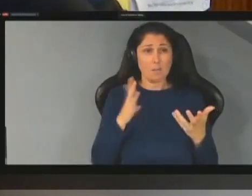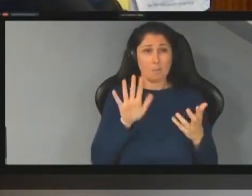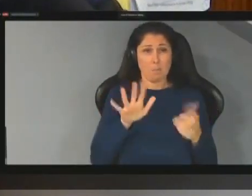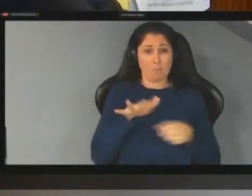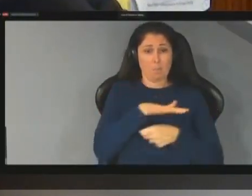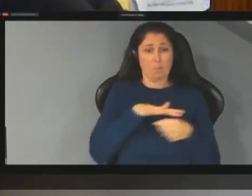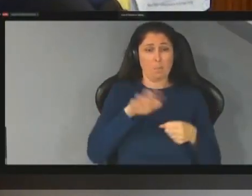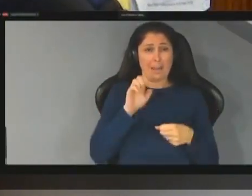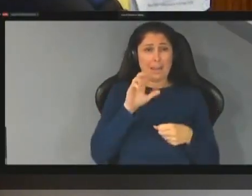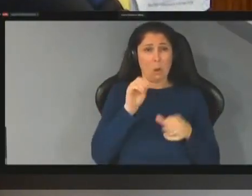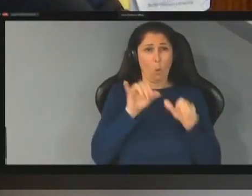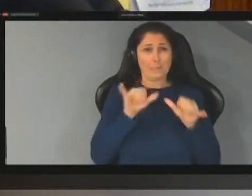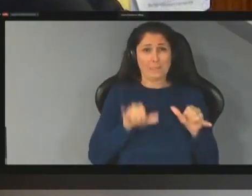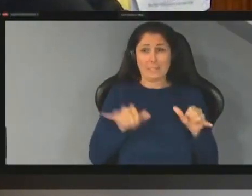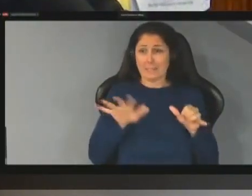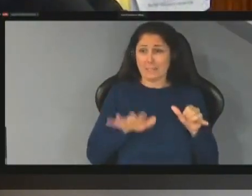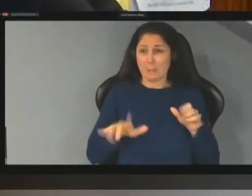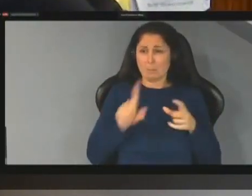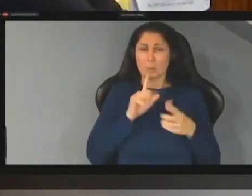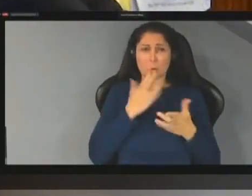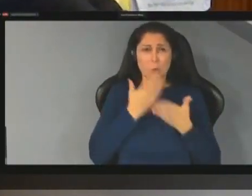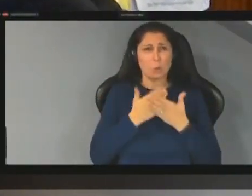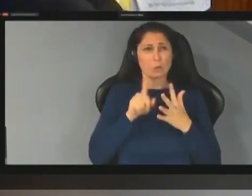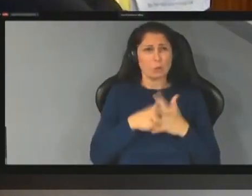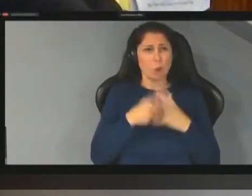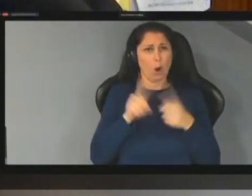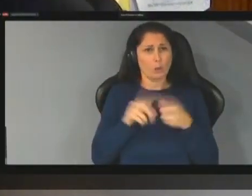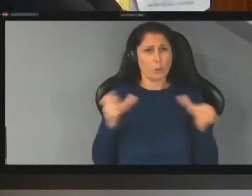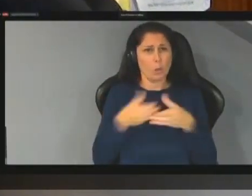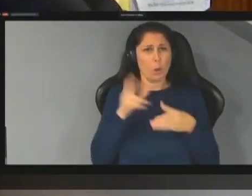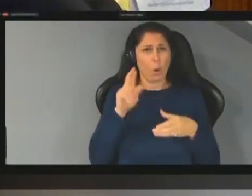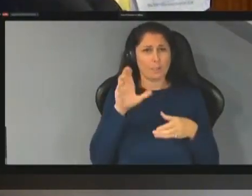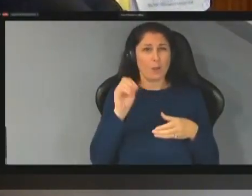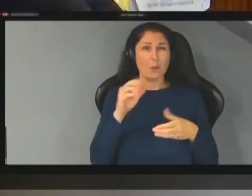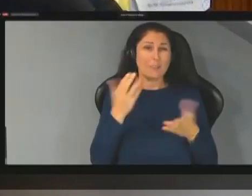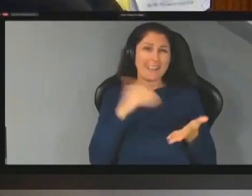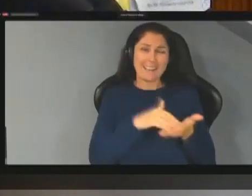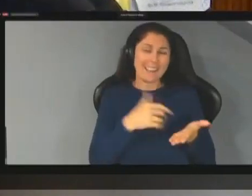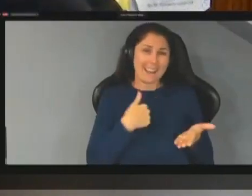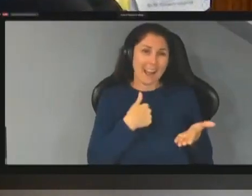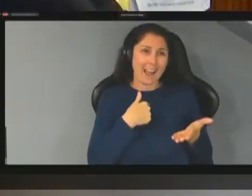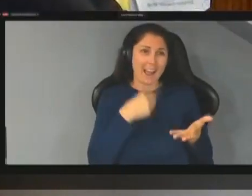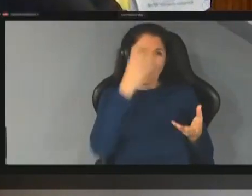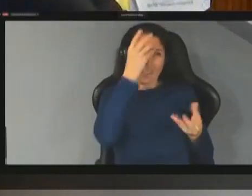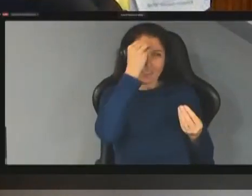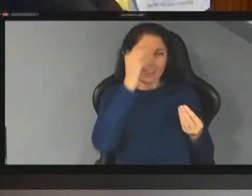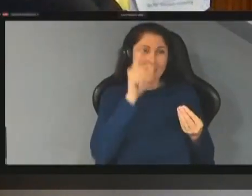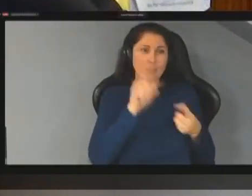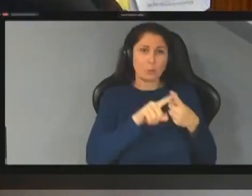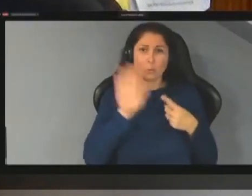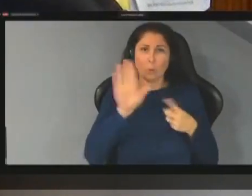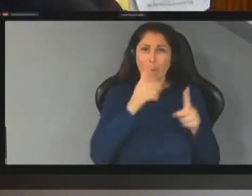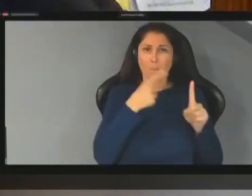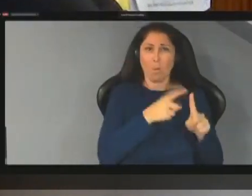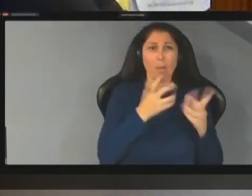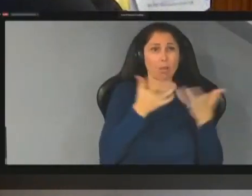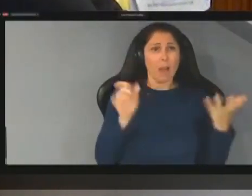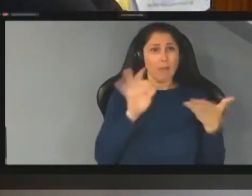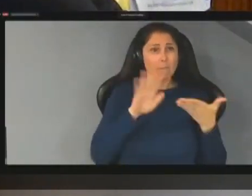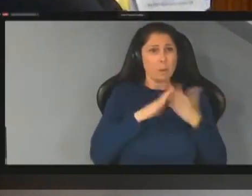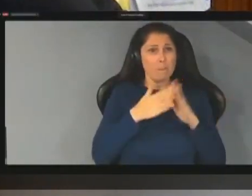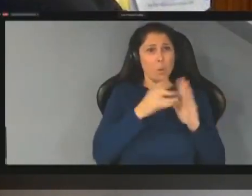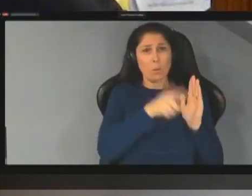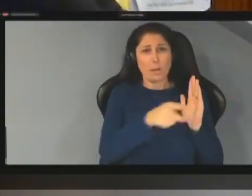good start to getting the RCOs together. Because again, I think I mean, to Ms. Million's point, I think a lot of the community wants